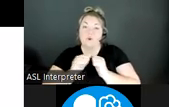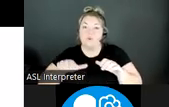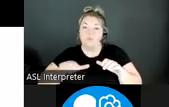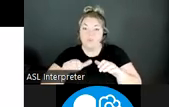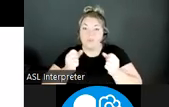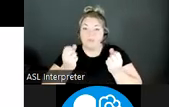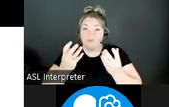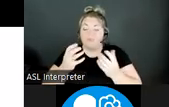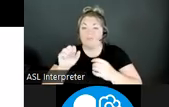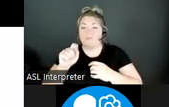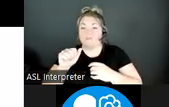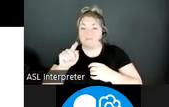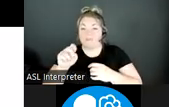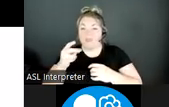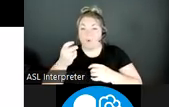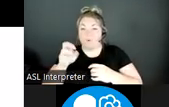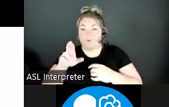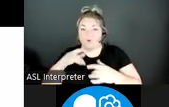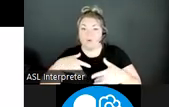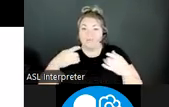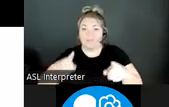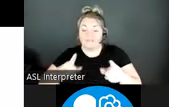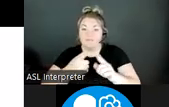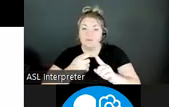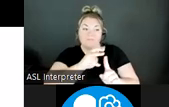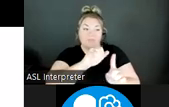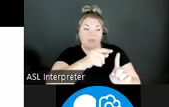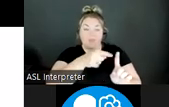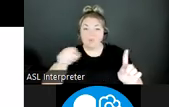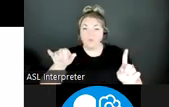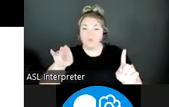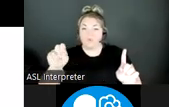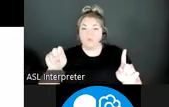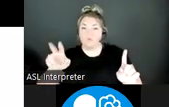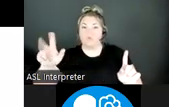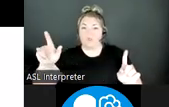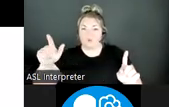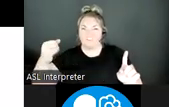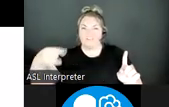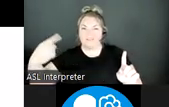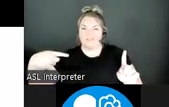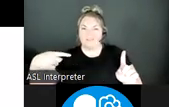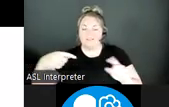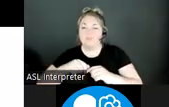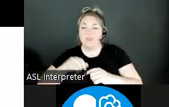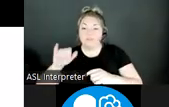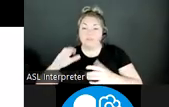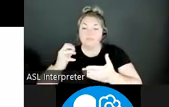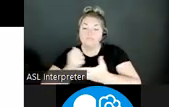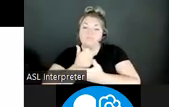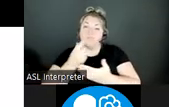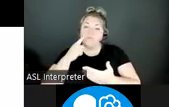of stakeholder events from May through June. 23rd was our last day, which was an